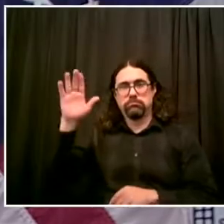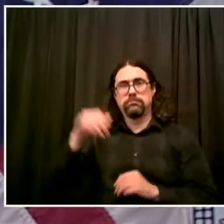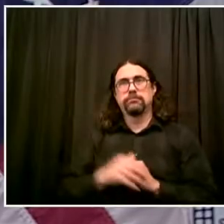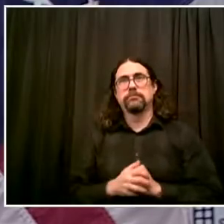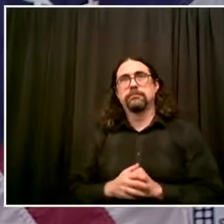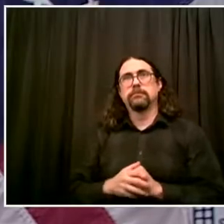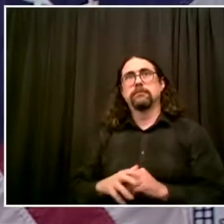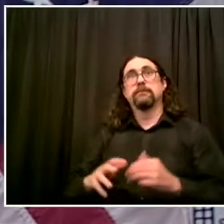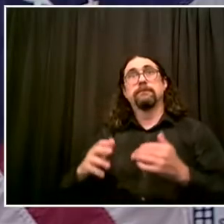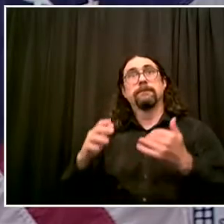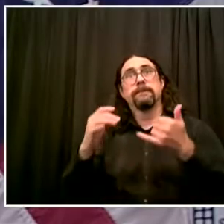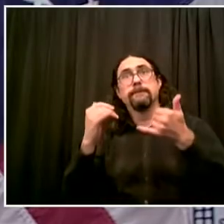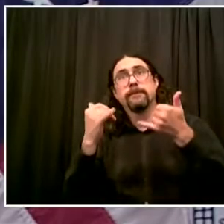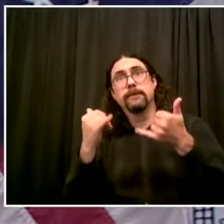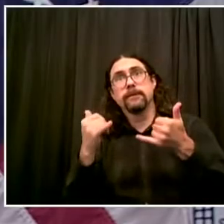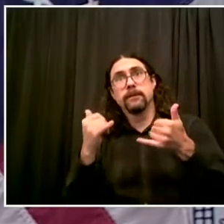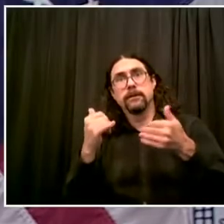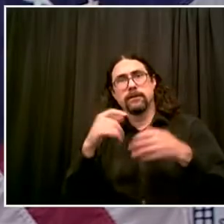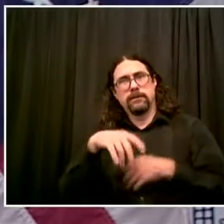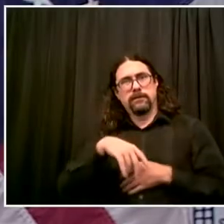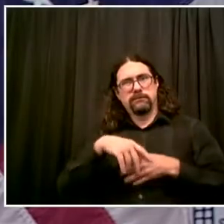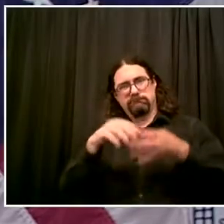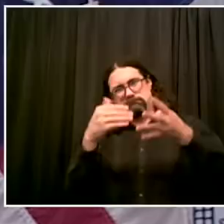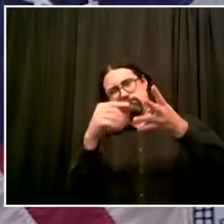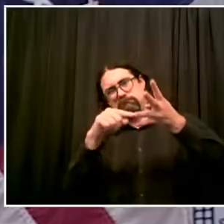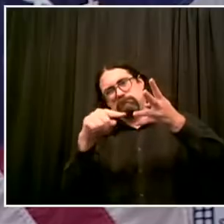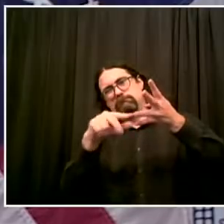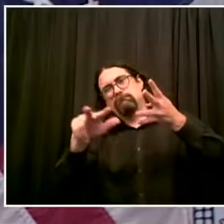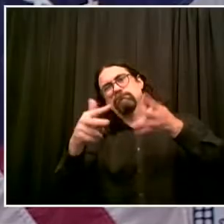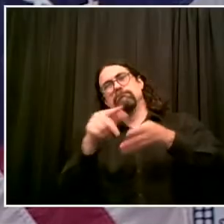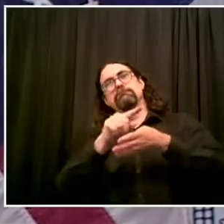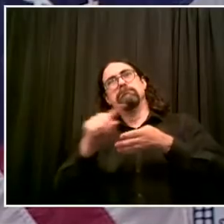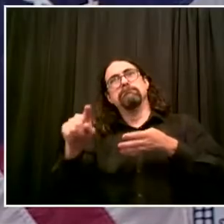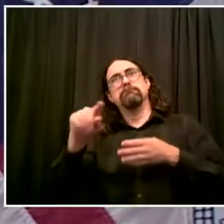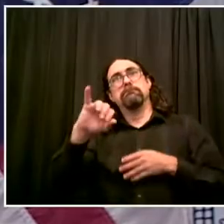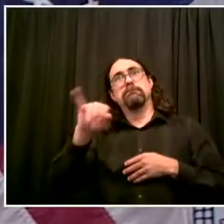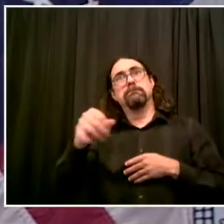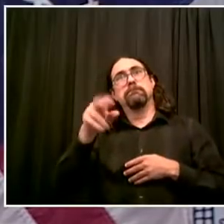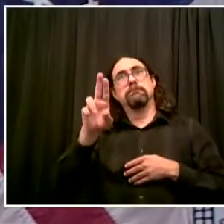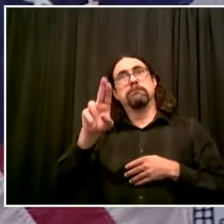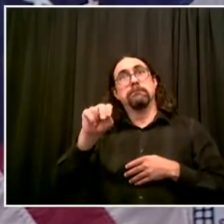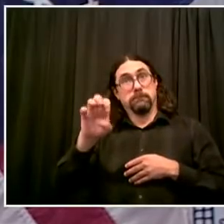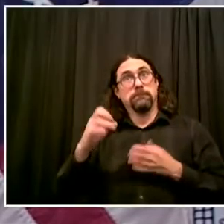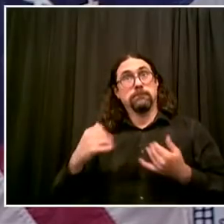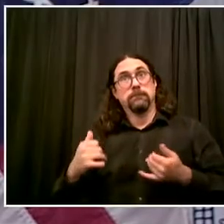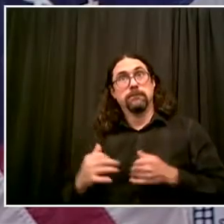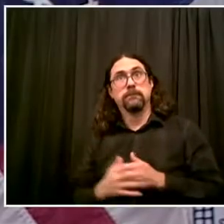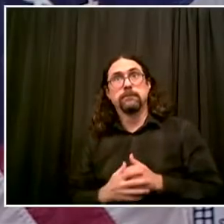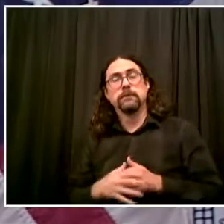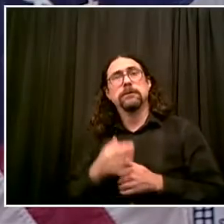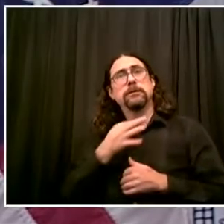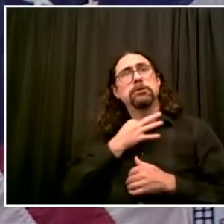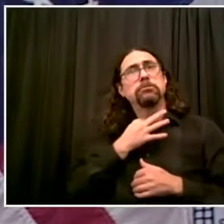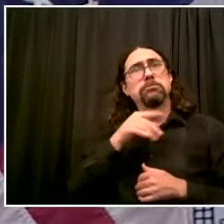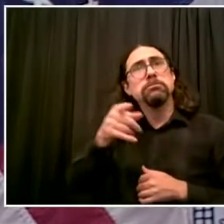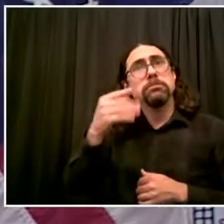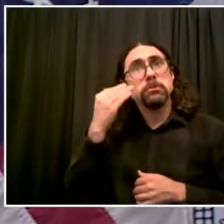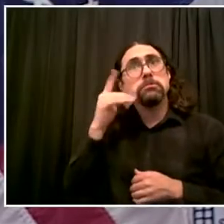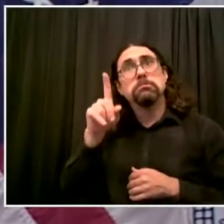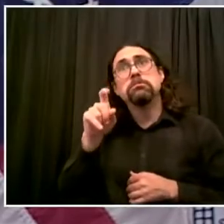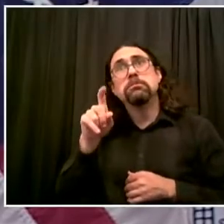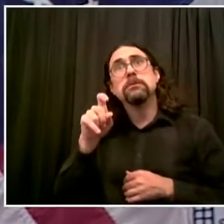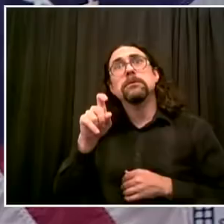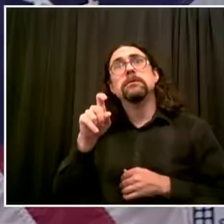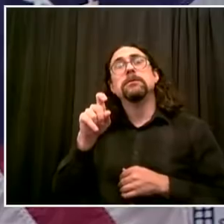sense of whether the protests, have any sort of effect on the COVID numbers, or it kind of seems like they don't?